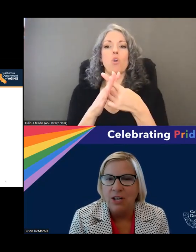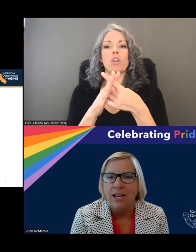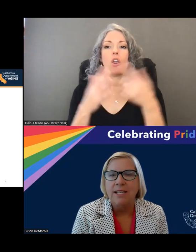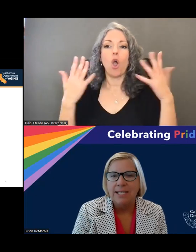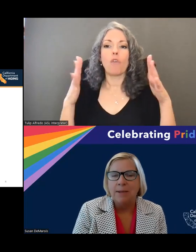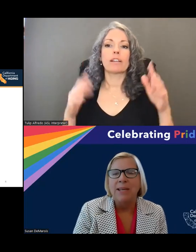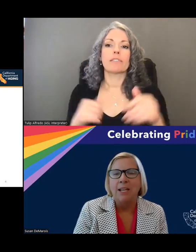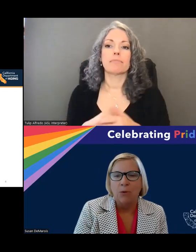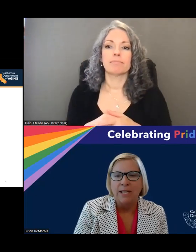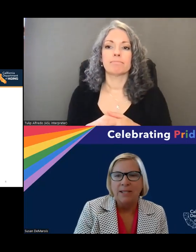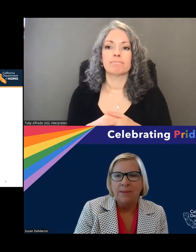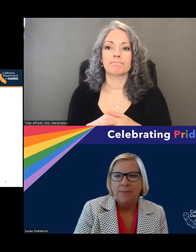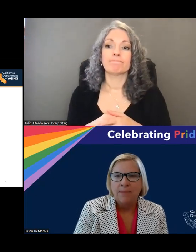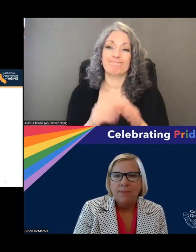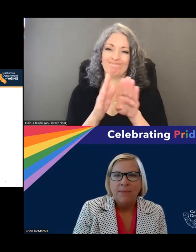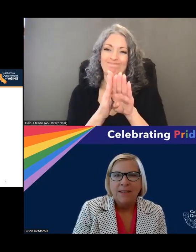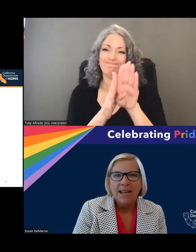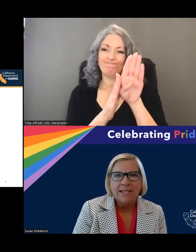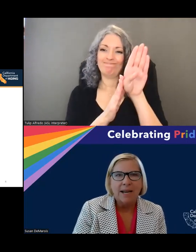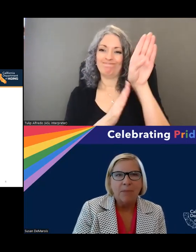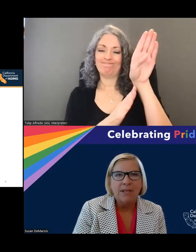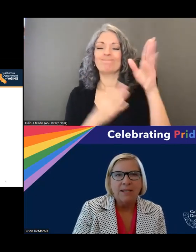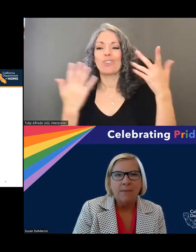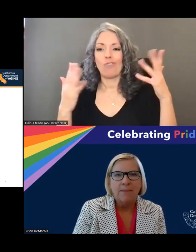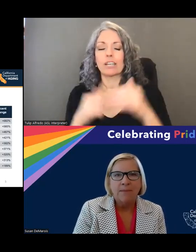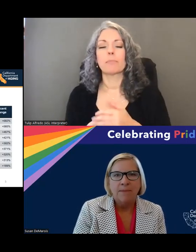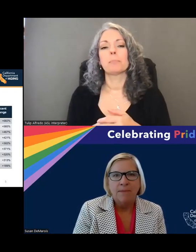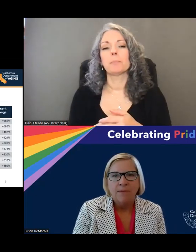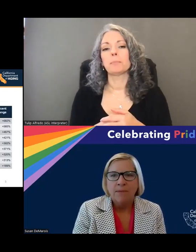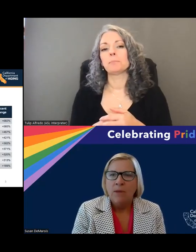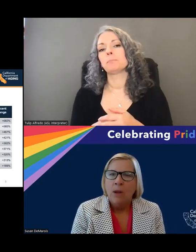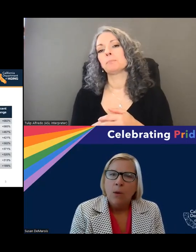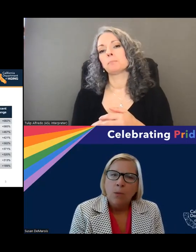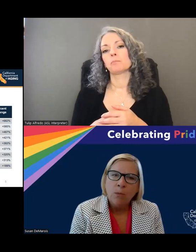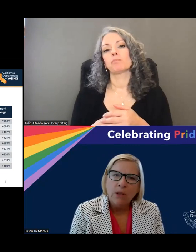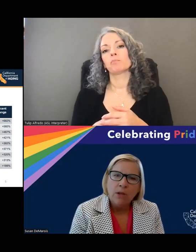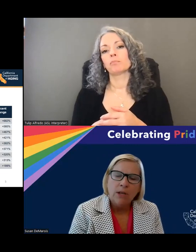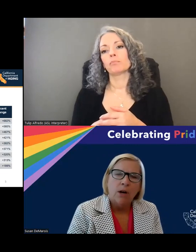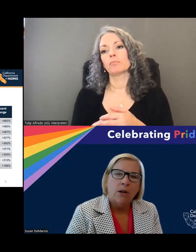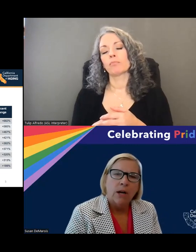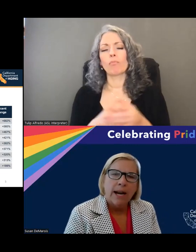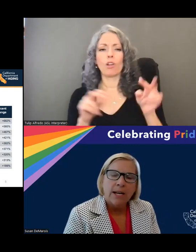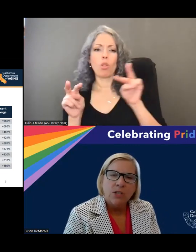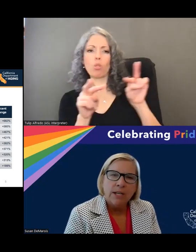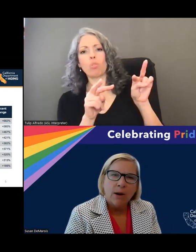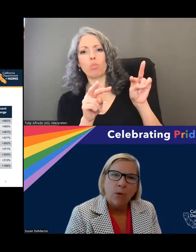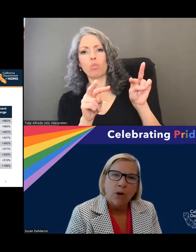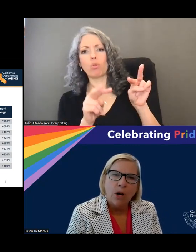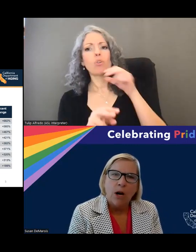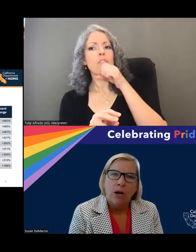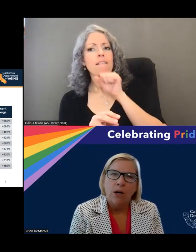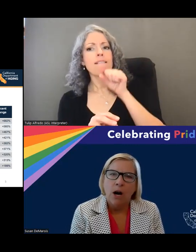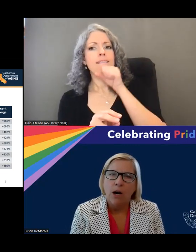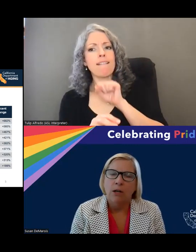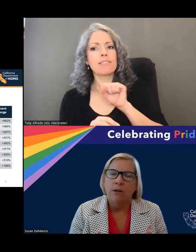already started a steep increase. Next slide, please. When we look at our aging